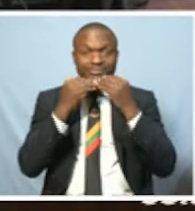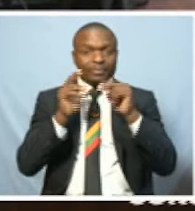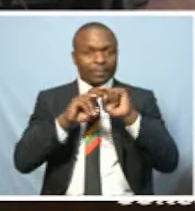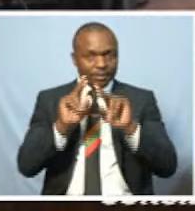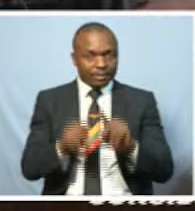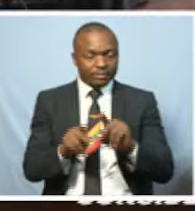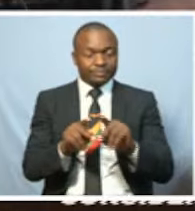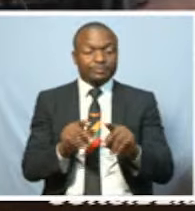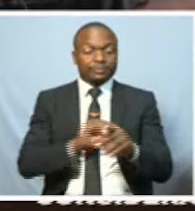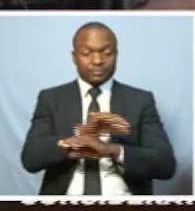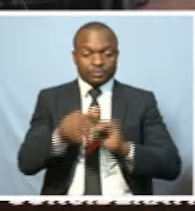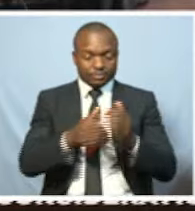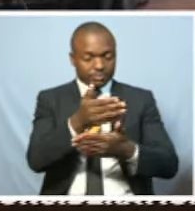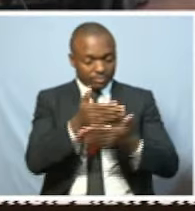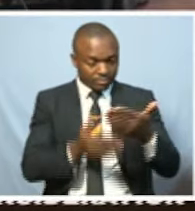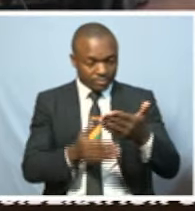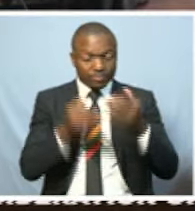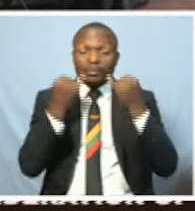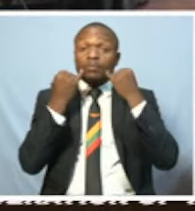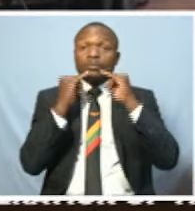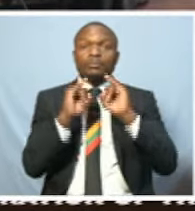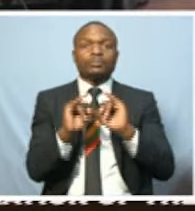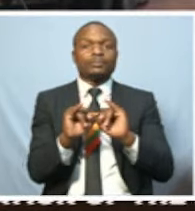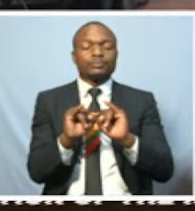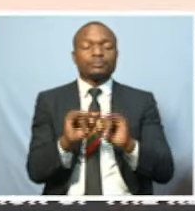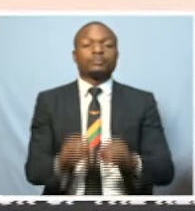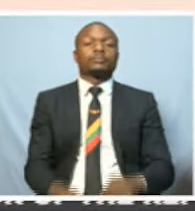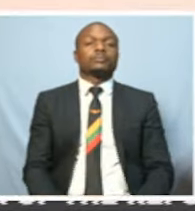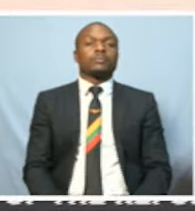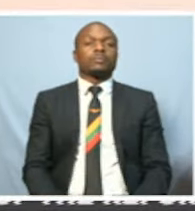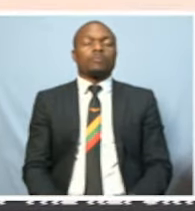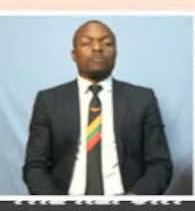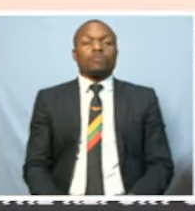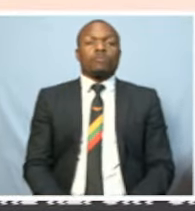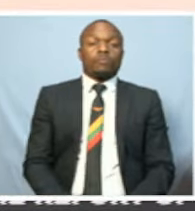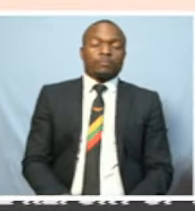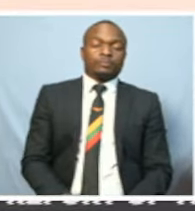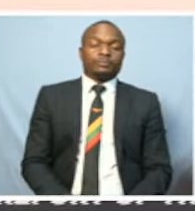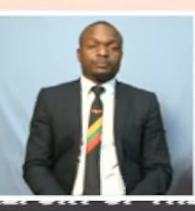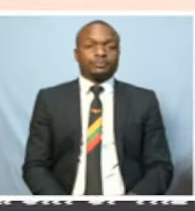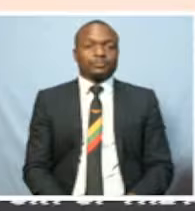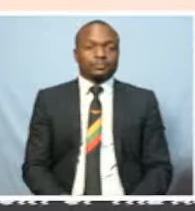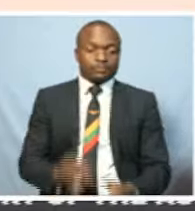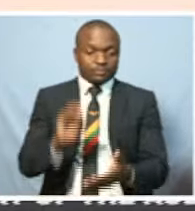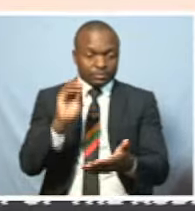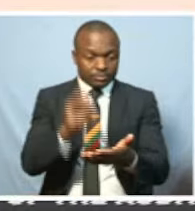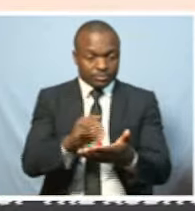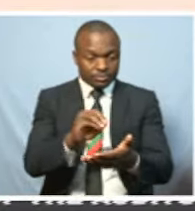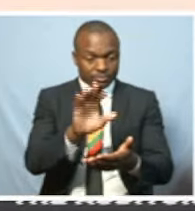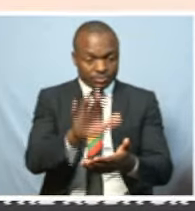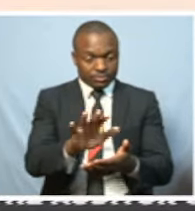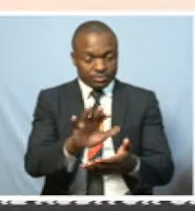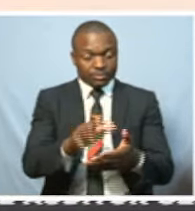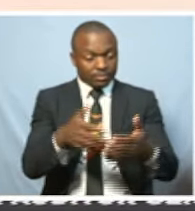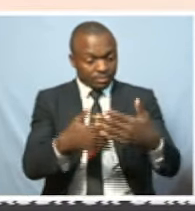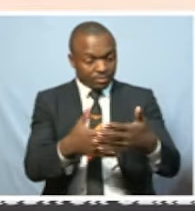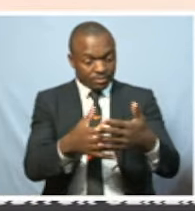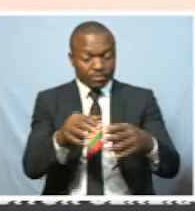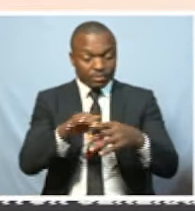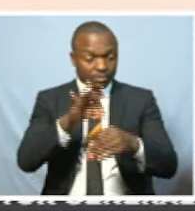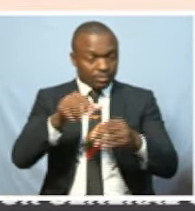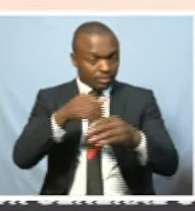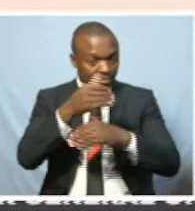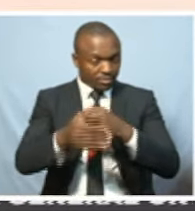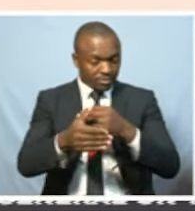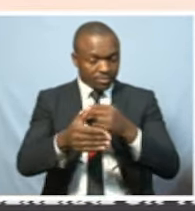So all this information is put in the solicitation document to find out the capacity